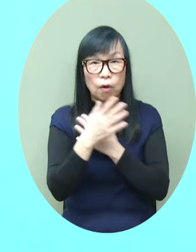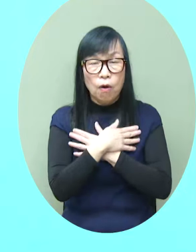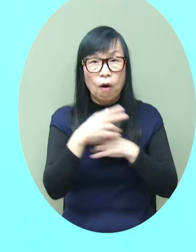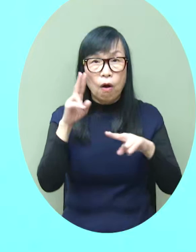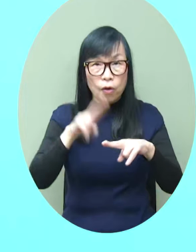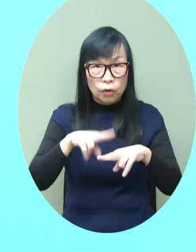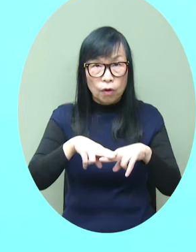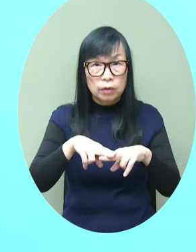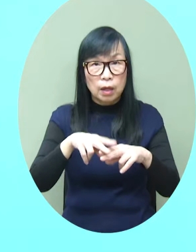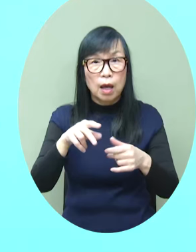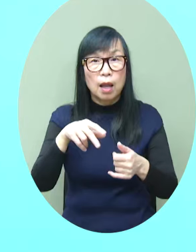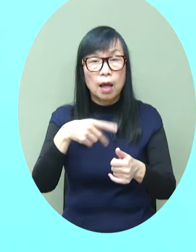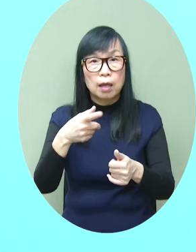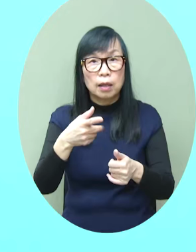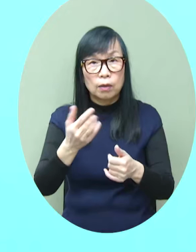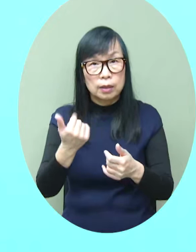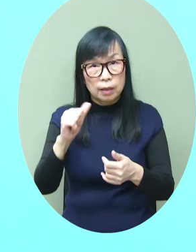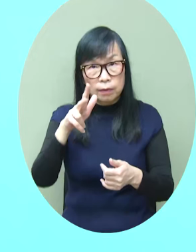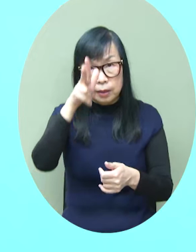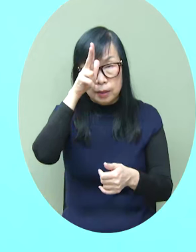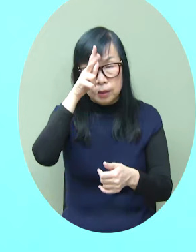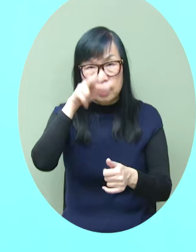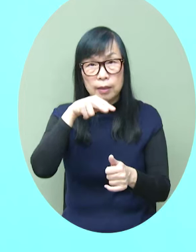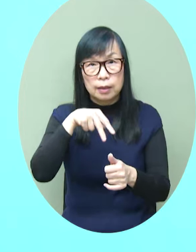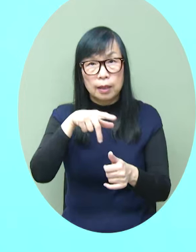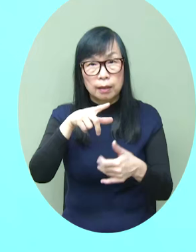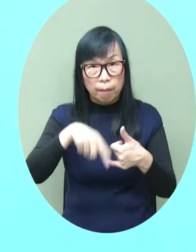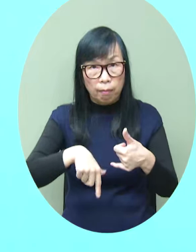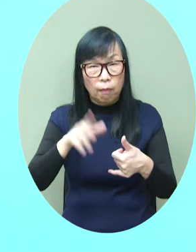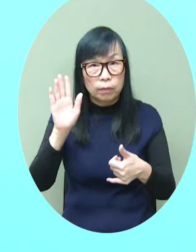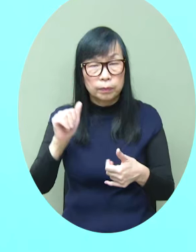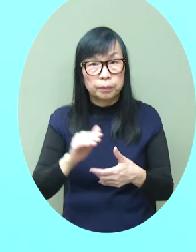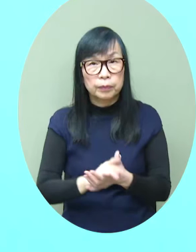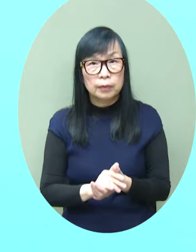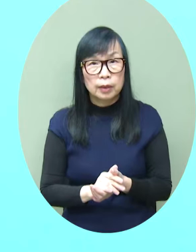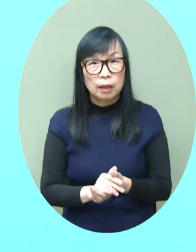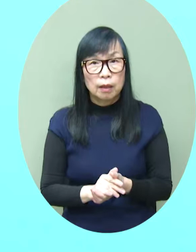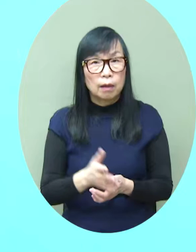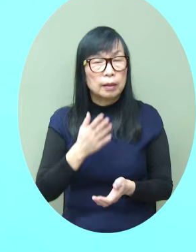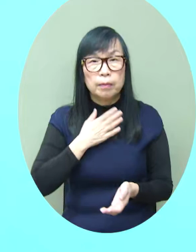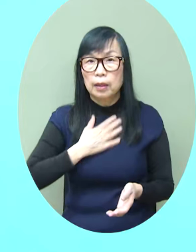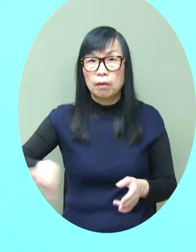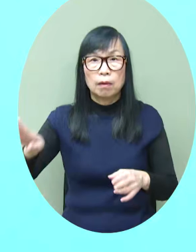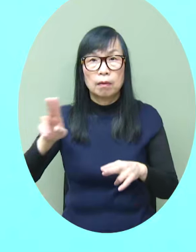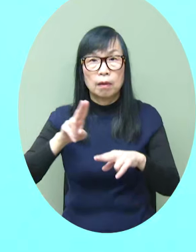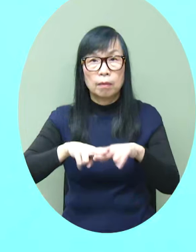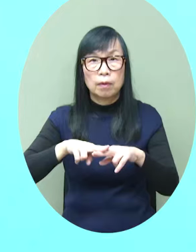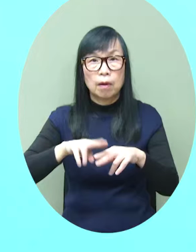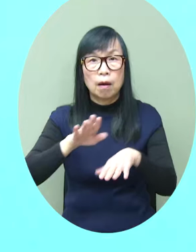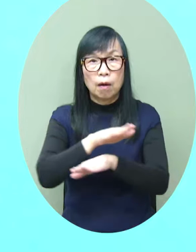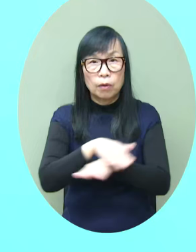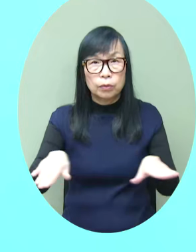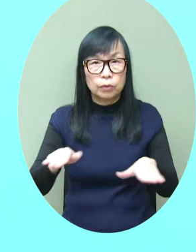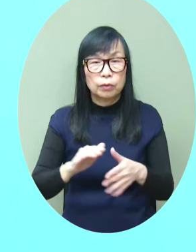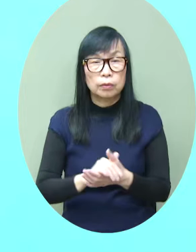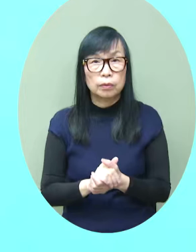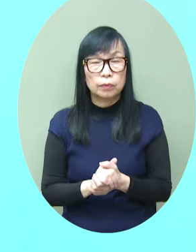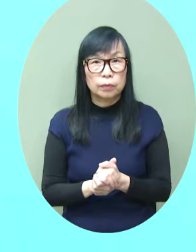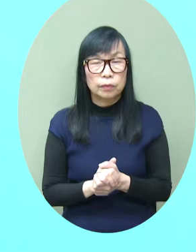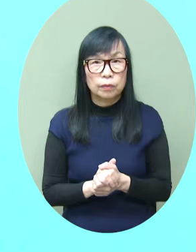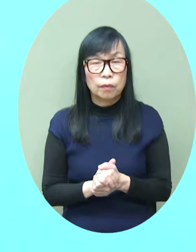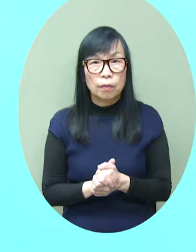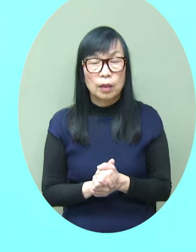still ask us to be accountable for the things we do. They could still refuse to support our policies